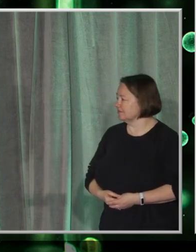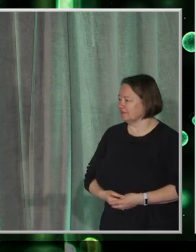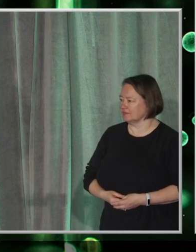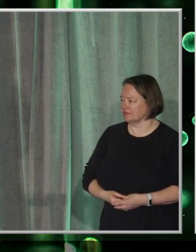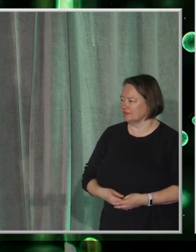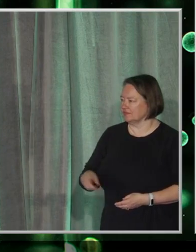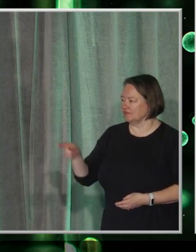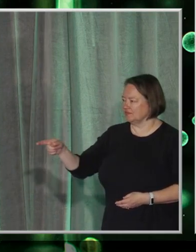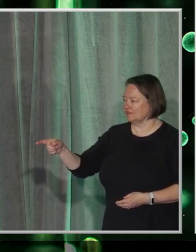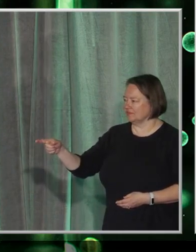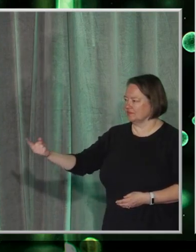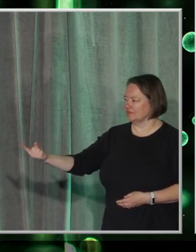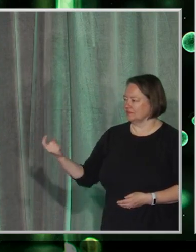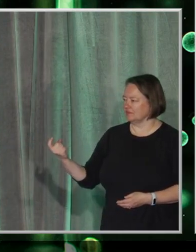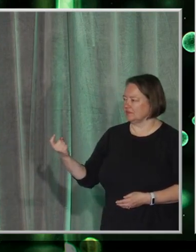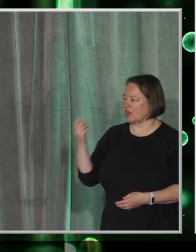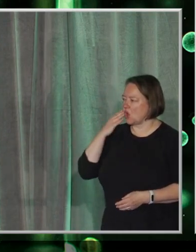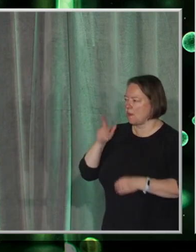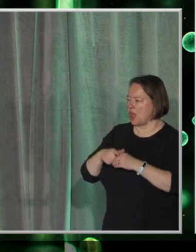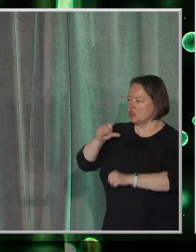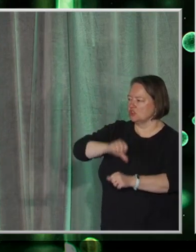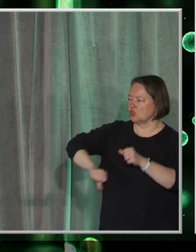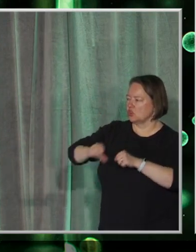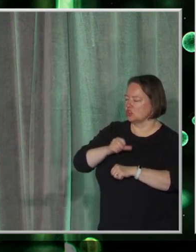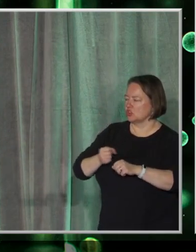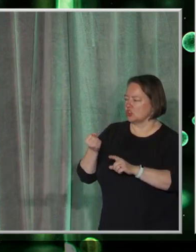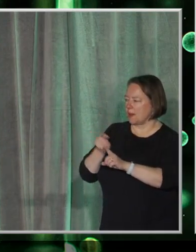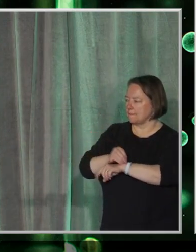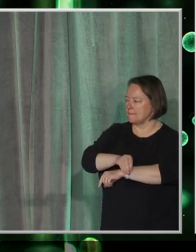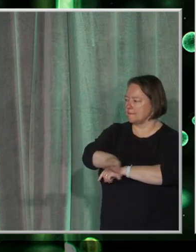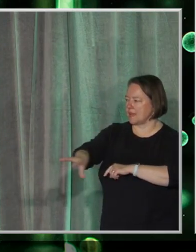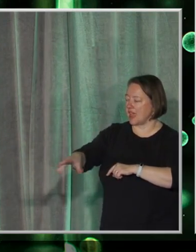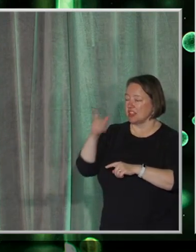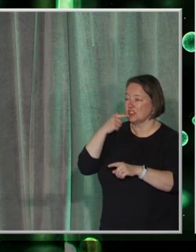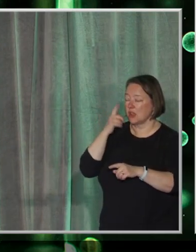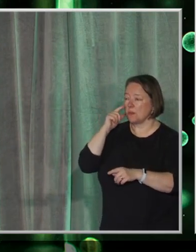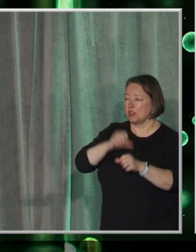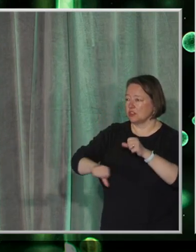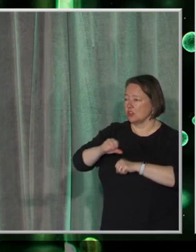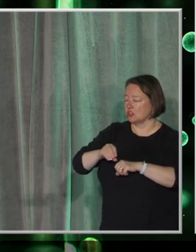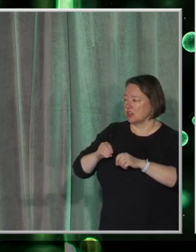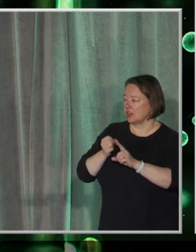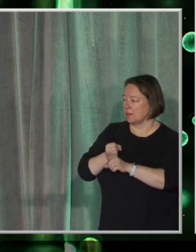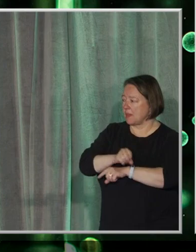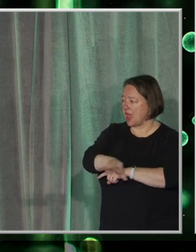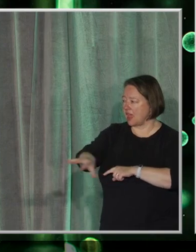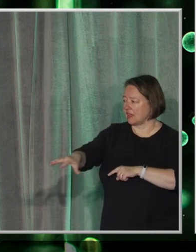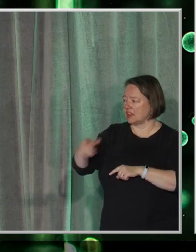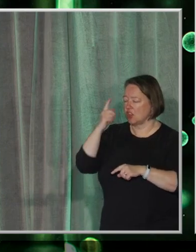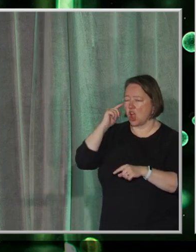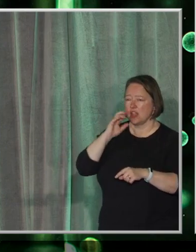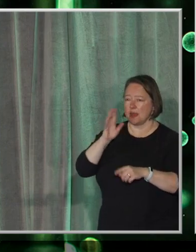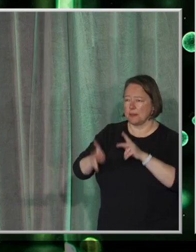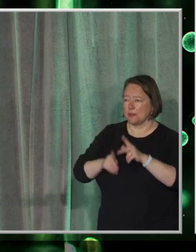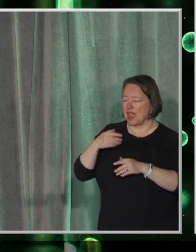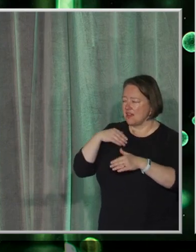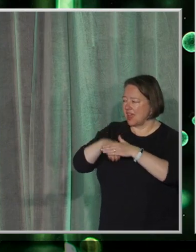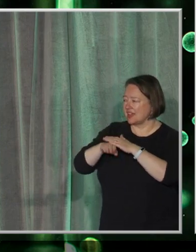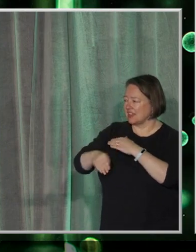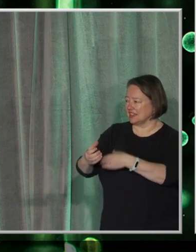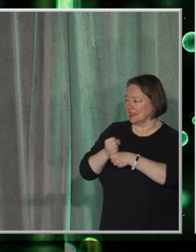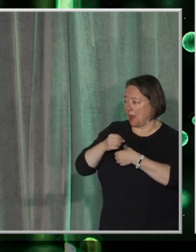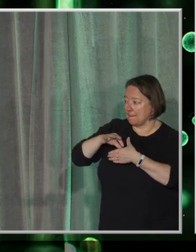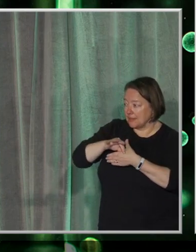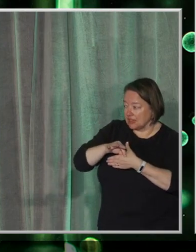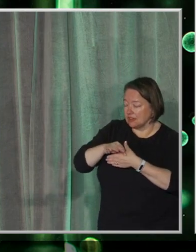I would like to know about the social impact. You mentioned that there will be a social impact. Are we talking about the fact that people will have access to meat?